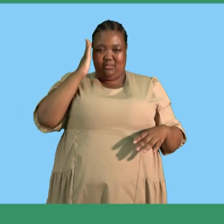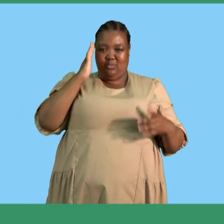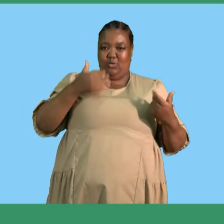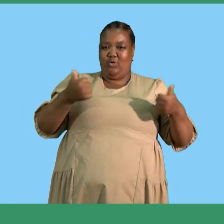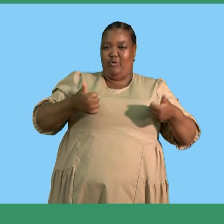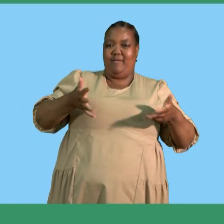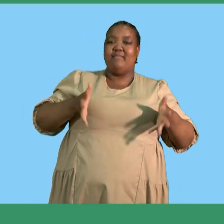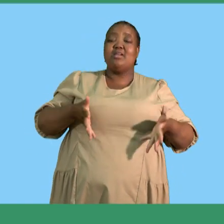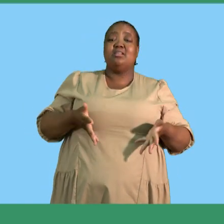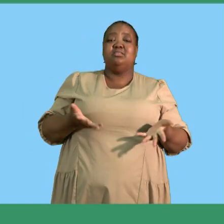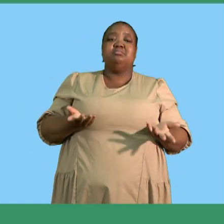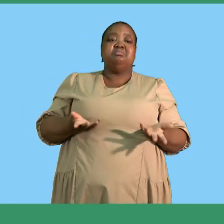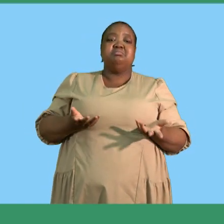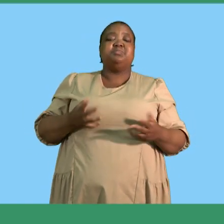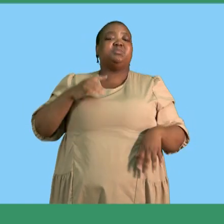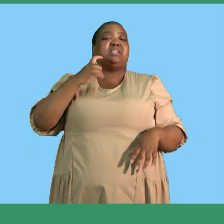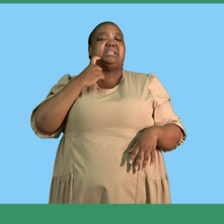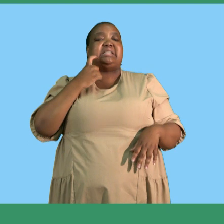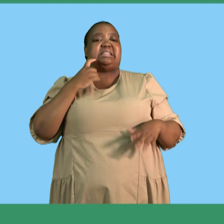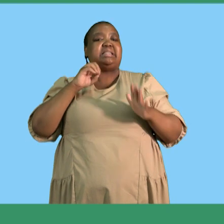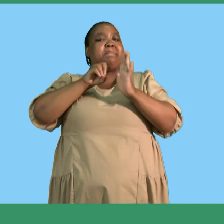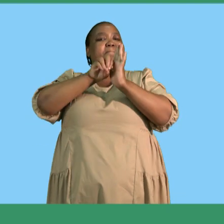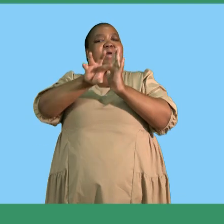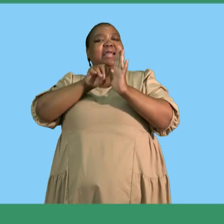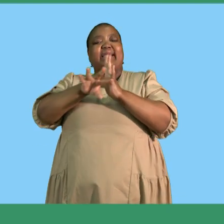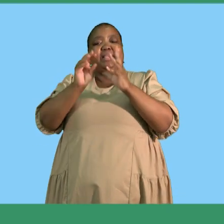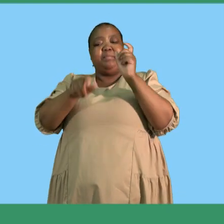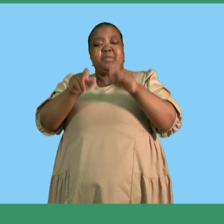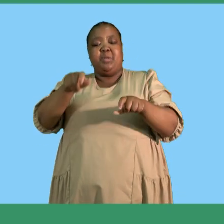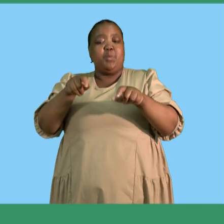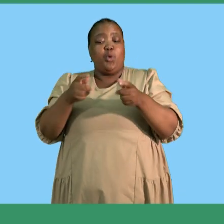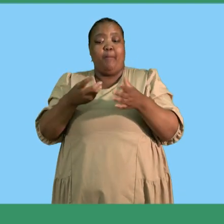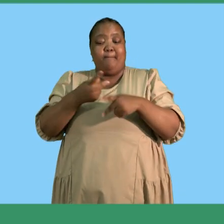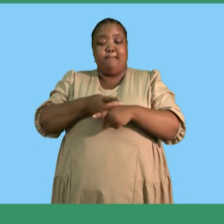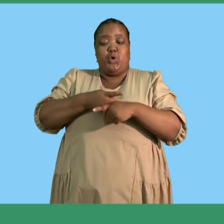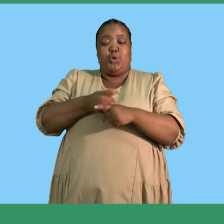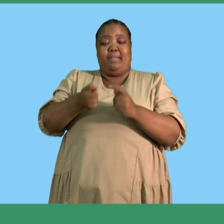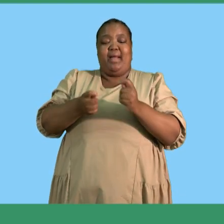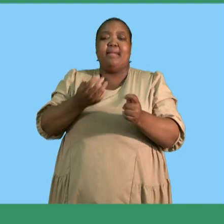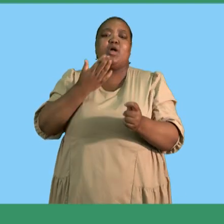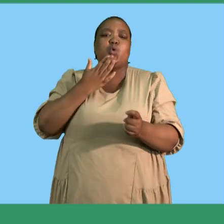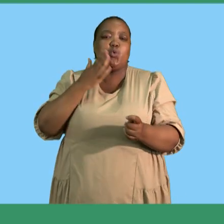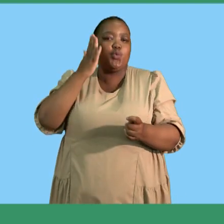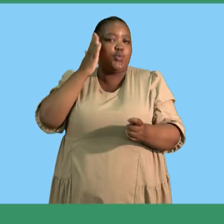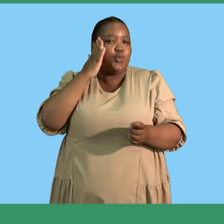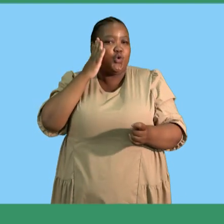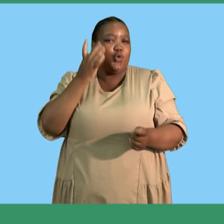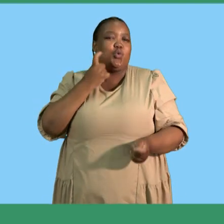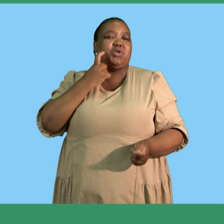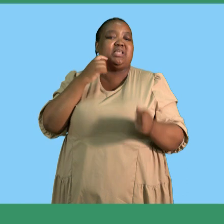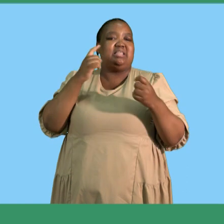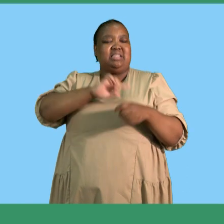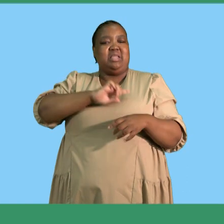Also, it is very easy to know the market that is buying the product because the business is already